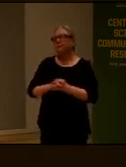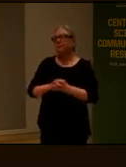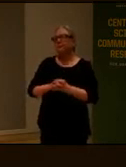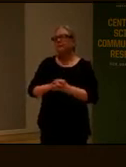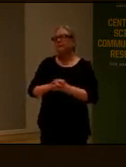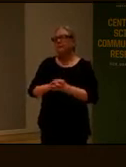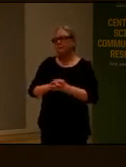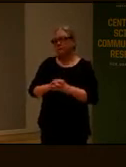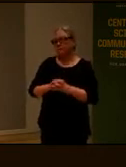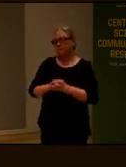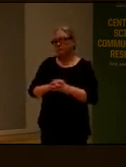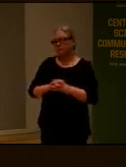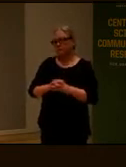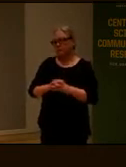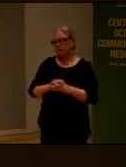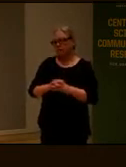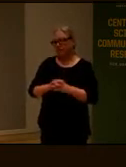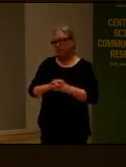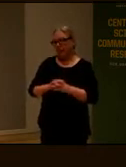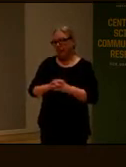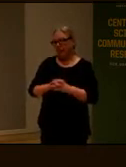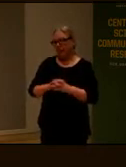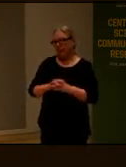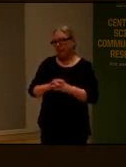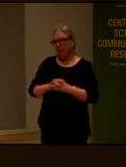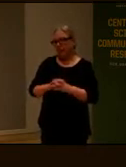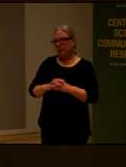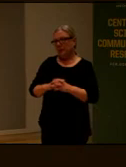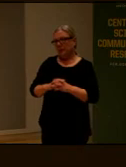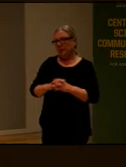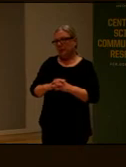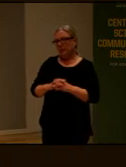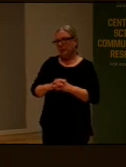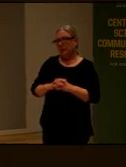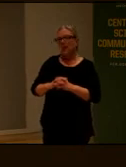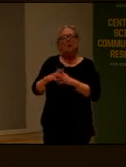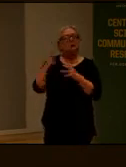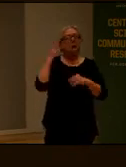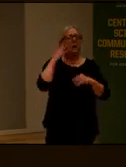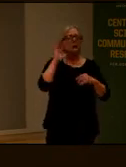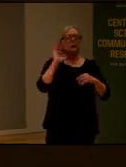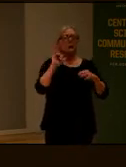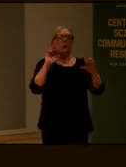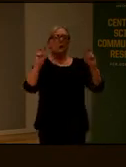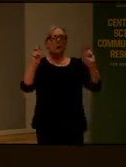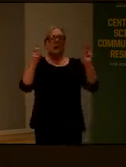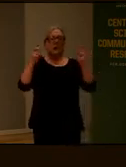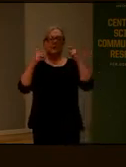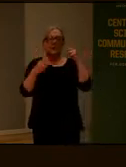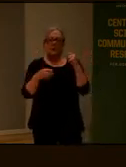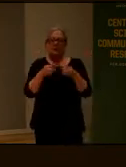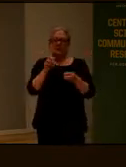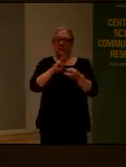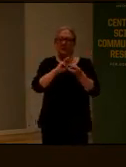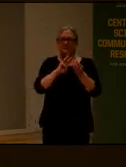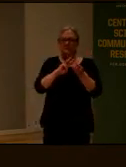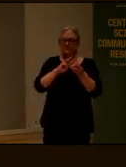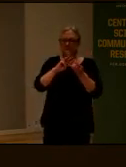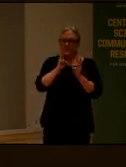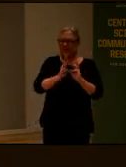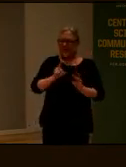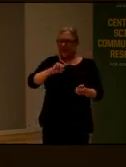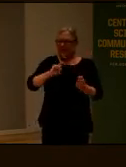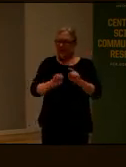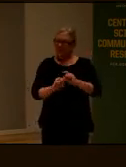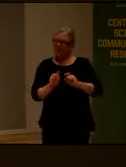that there's an unnecessary antagonism often? And I think there'll always be some kind of tension, which can be kind of creative and Does it make sense what I'm asking